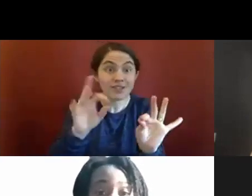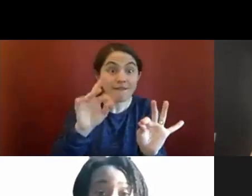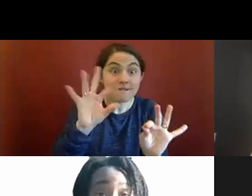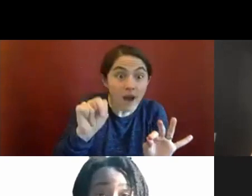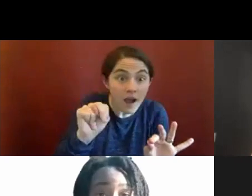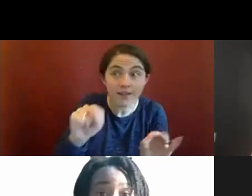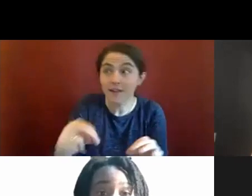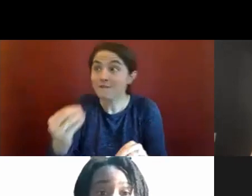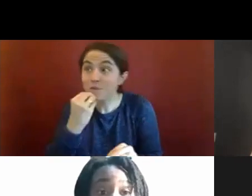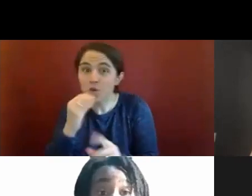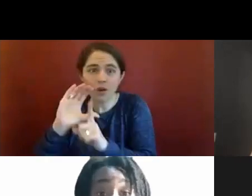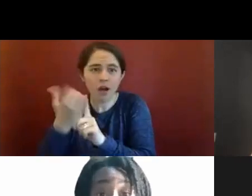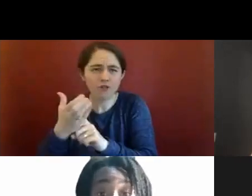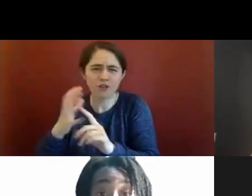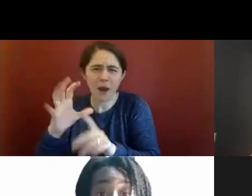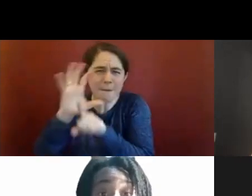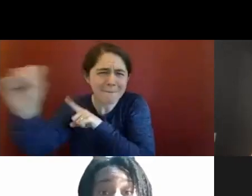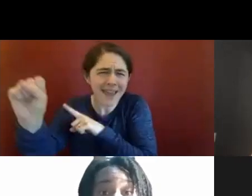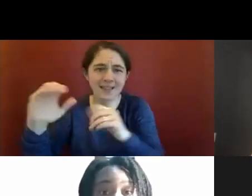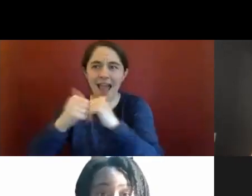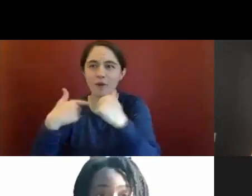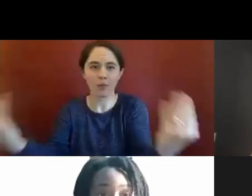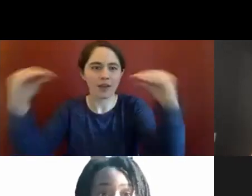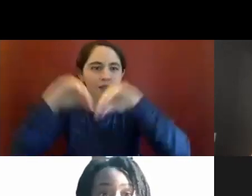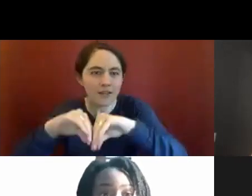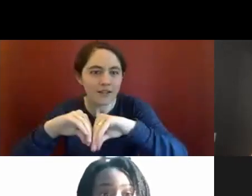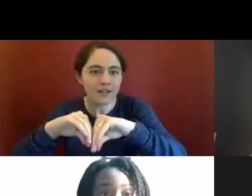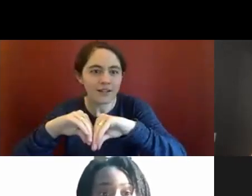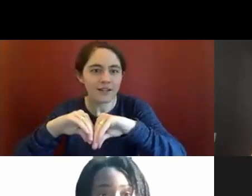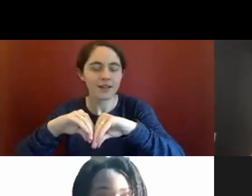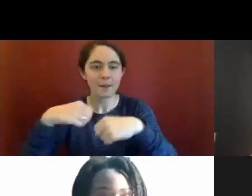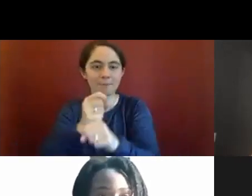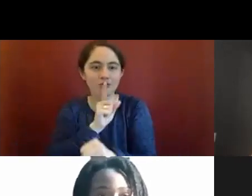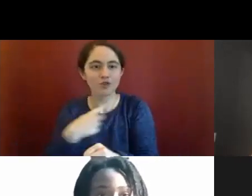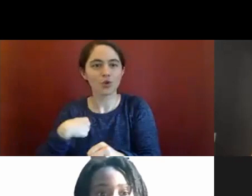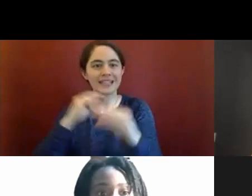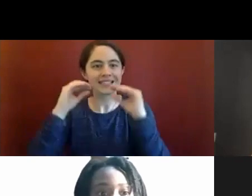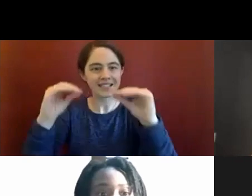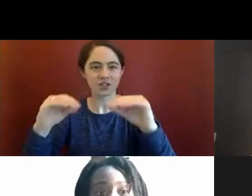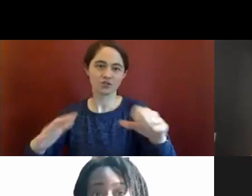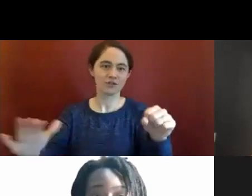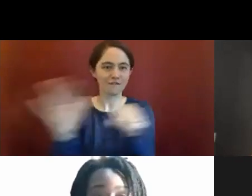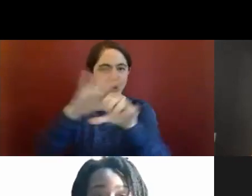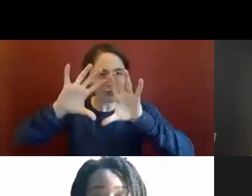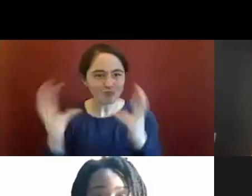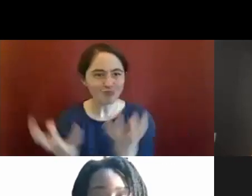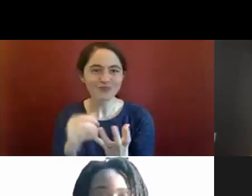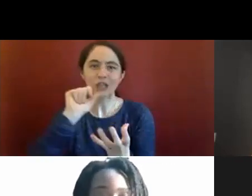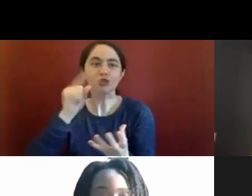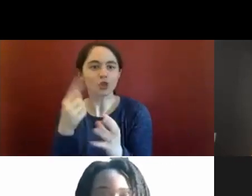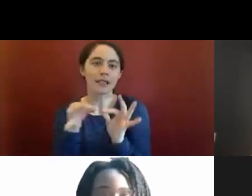our education to make other people excited about, you know, learning new languages and trying new